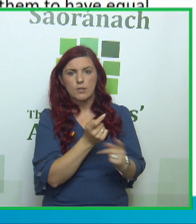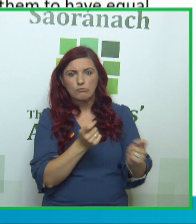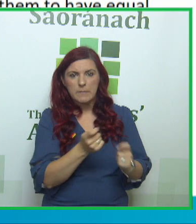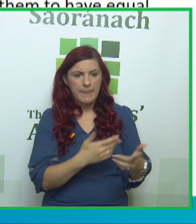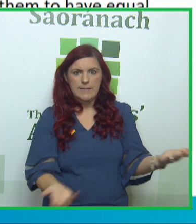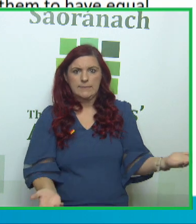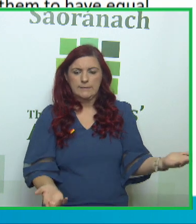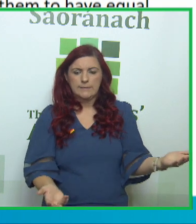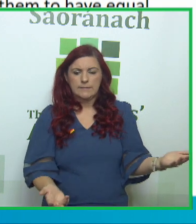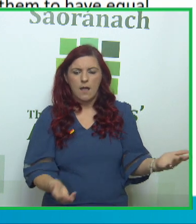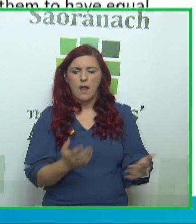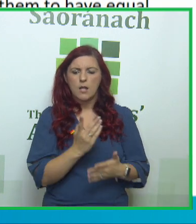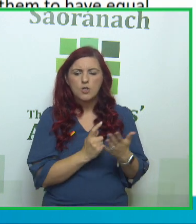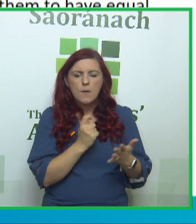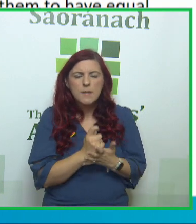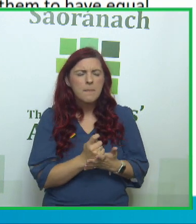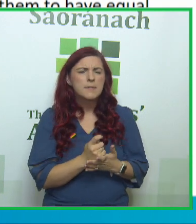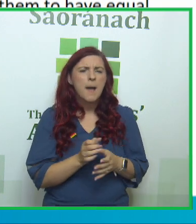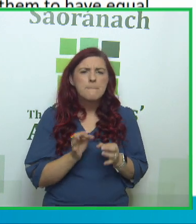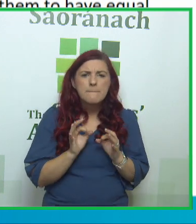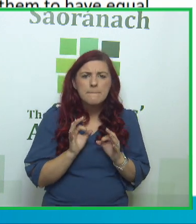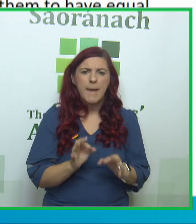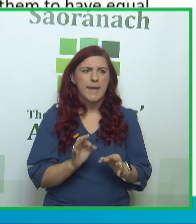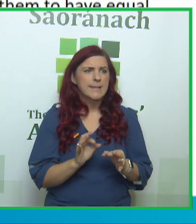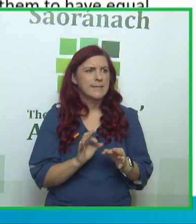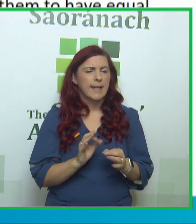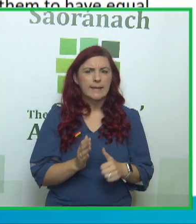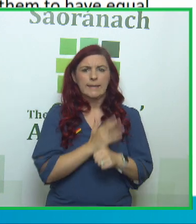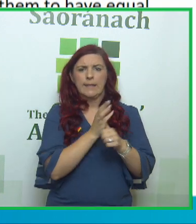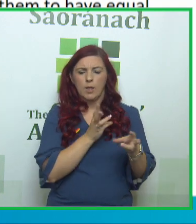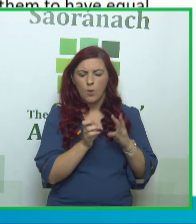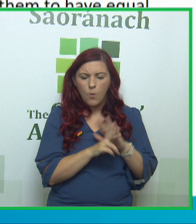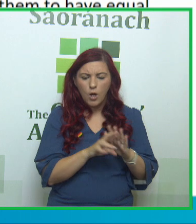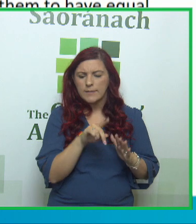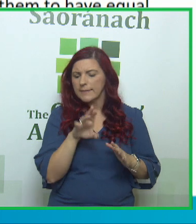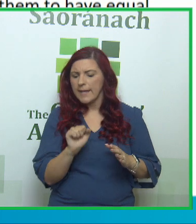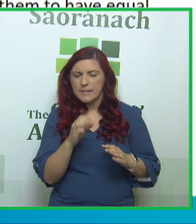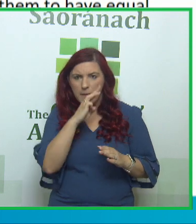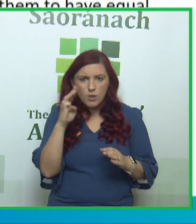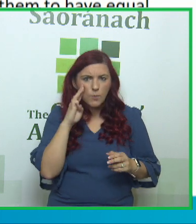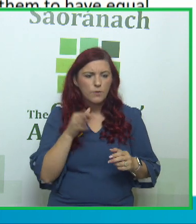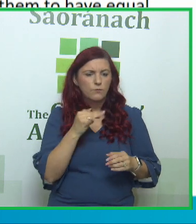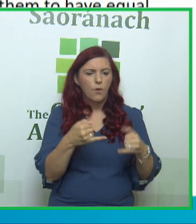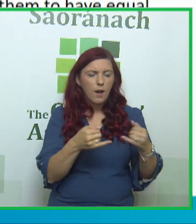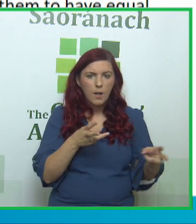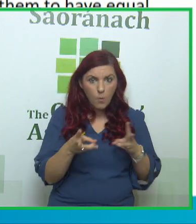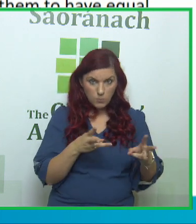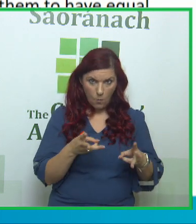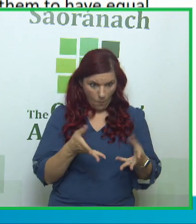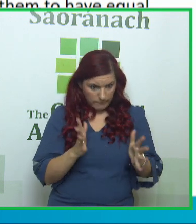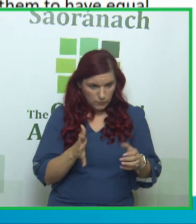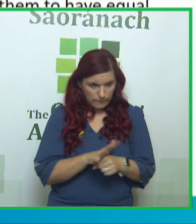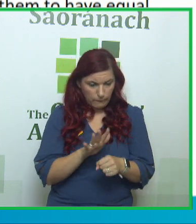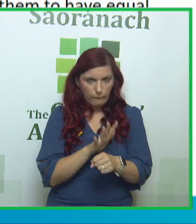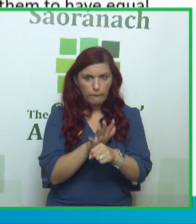with sometimes amazing key workers, case management, first-line workers who are filling that gap and